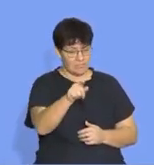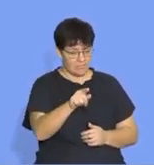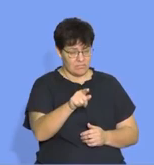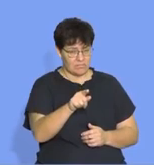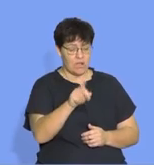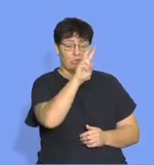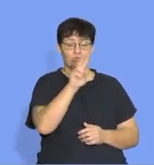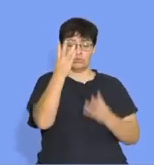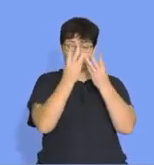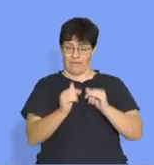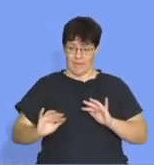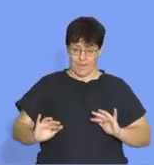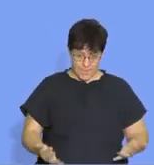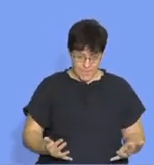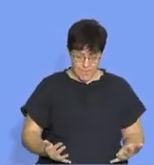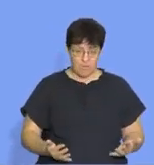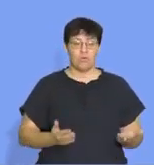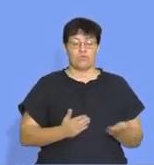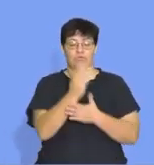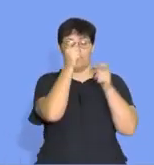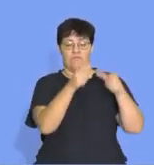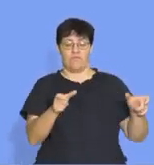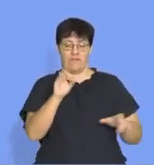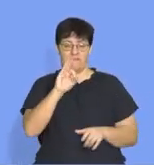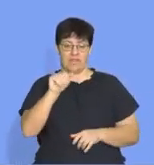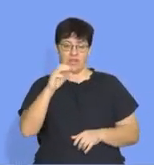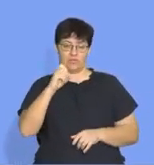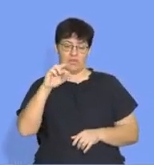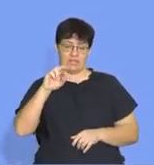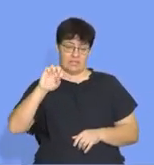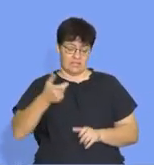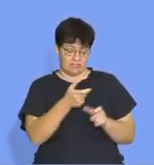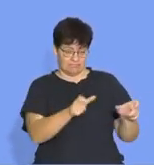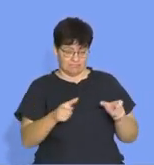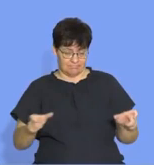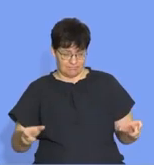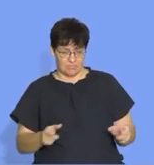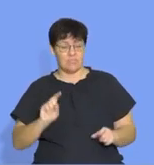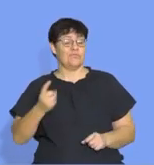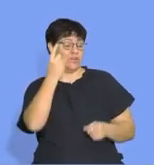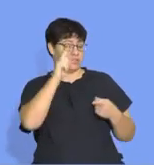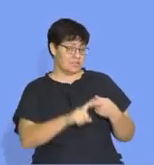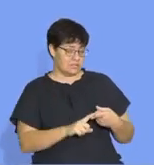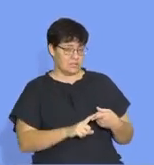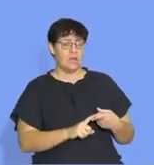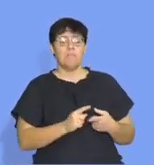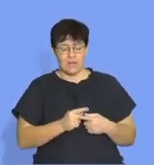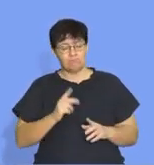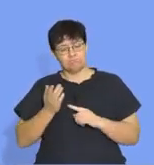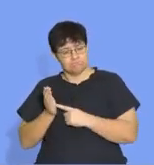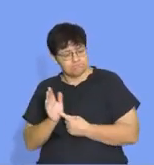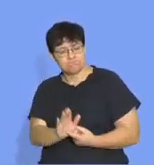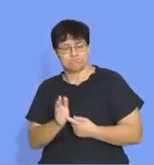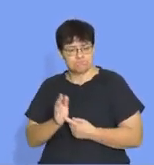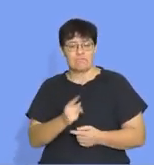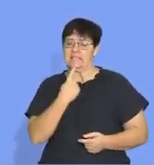a quadratic equation by factorization, the first thing you always need to do, guys, I will keep on emphasizing this, is